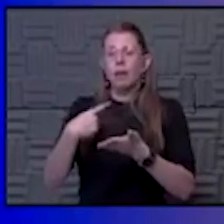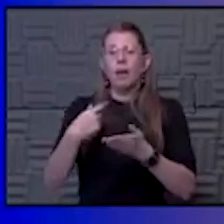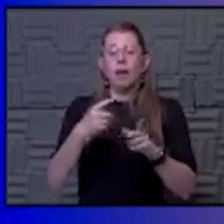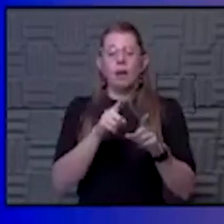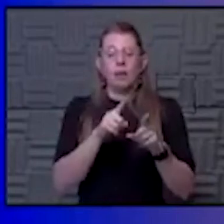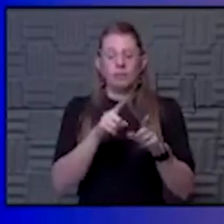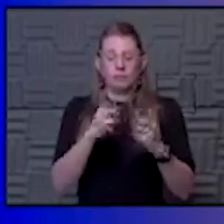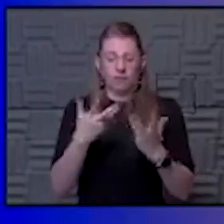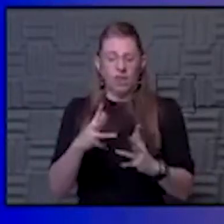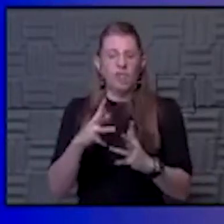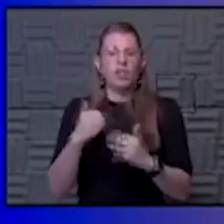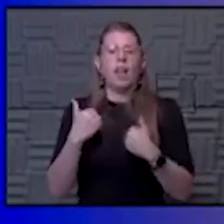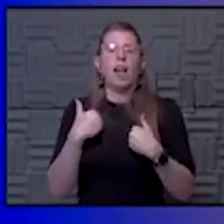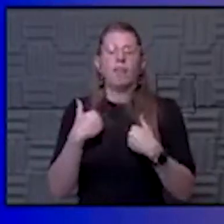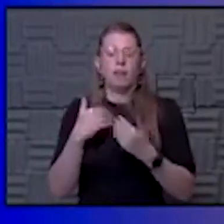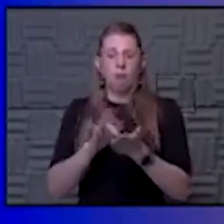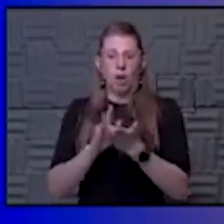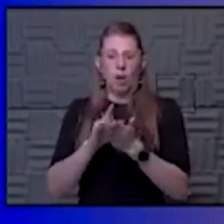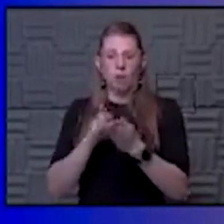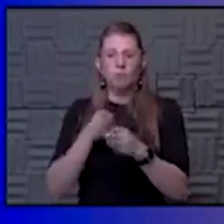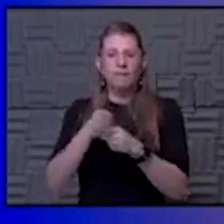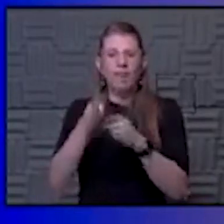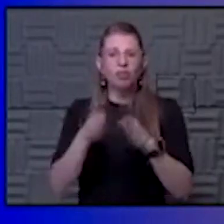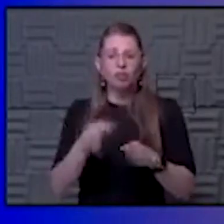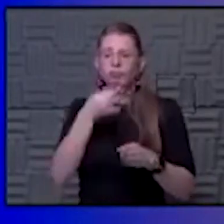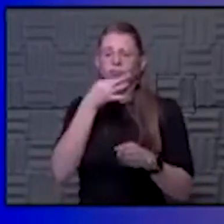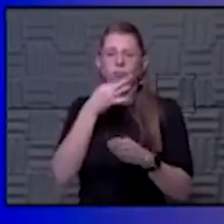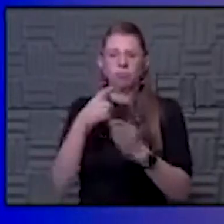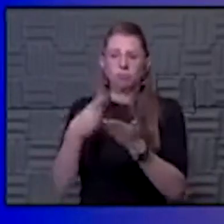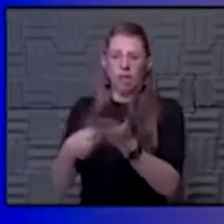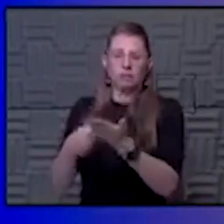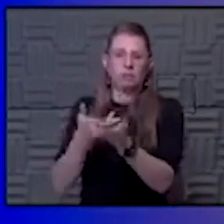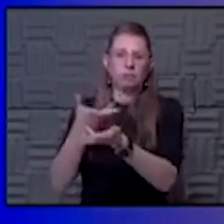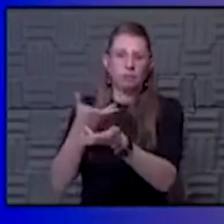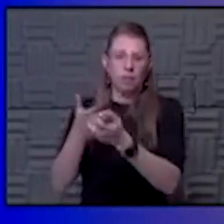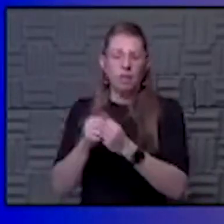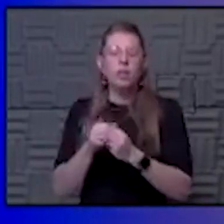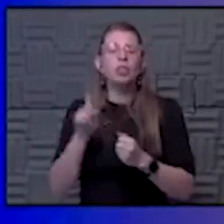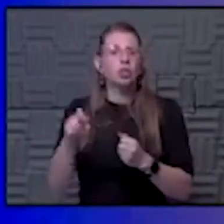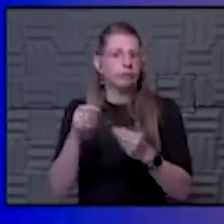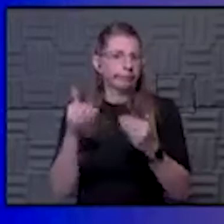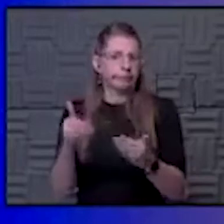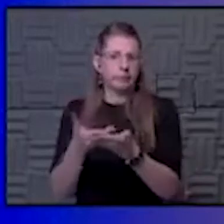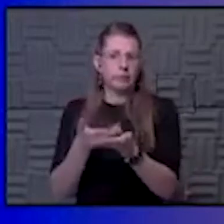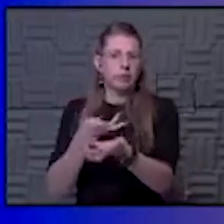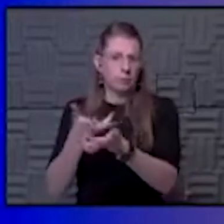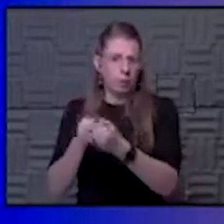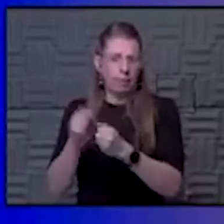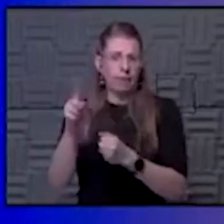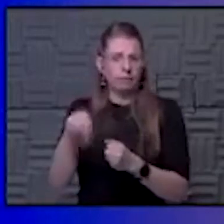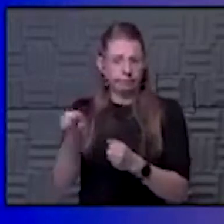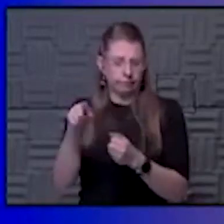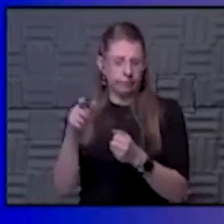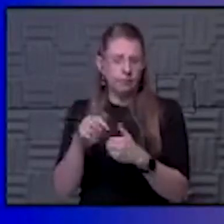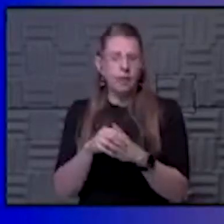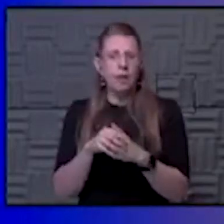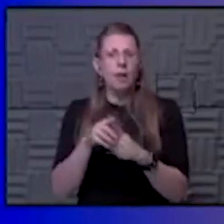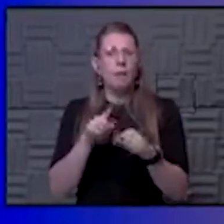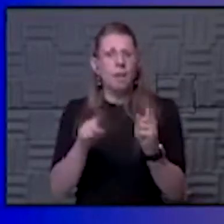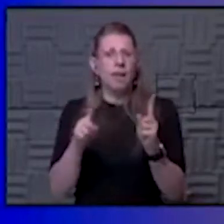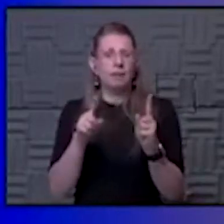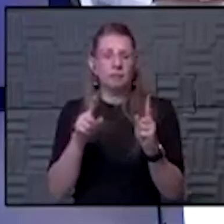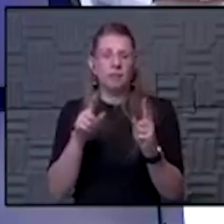professionals that you talk with and confer with. So talk with them. But probably the bottom line is, yes, it probably is going to be recommended that you